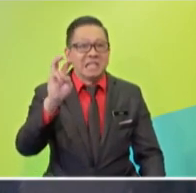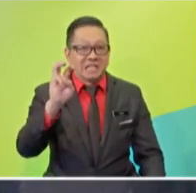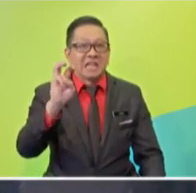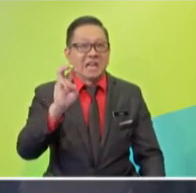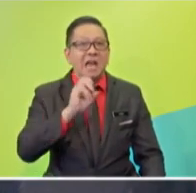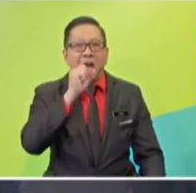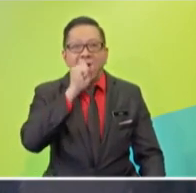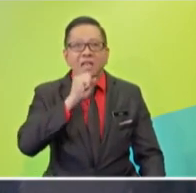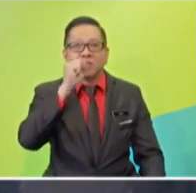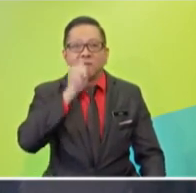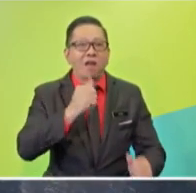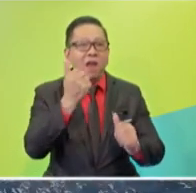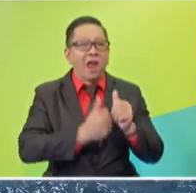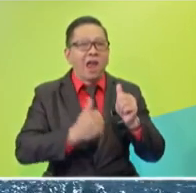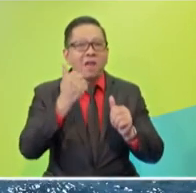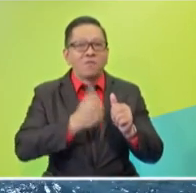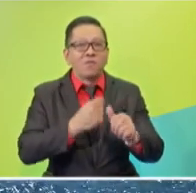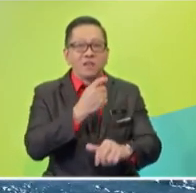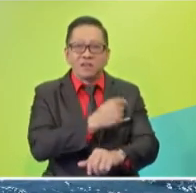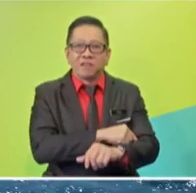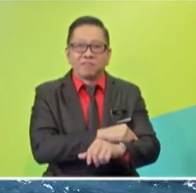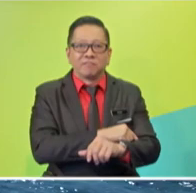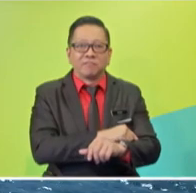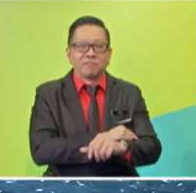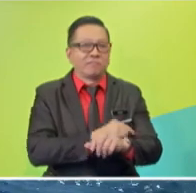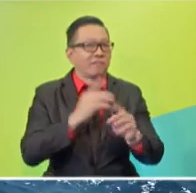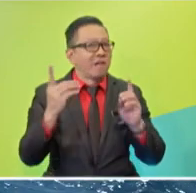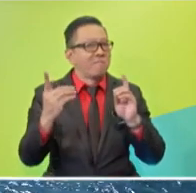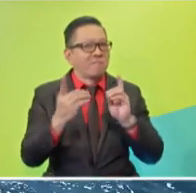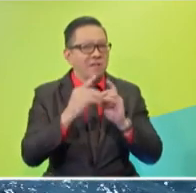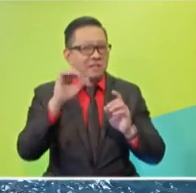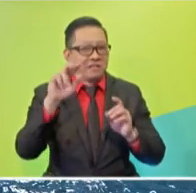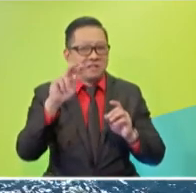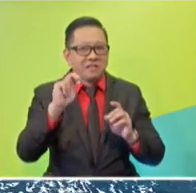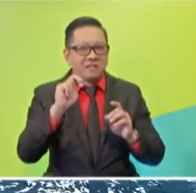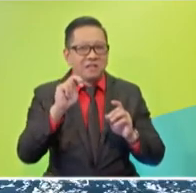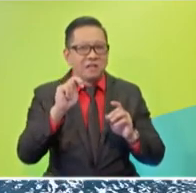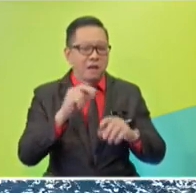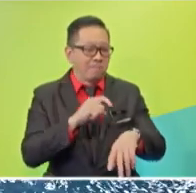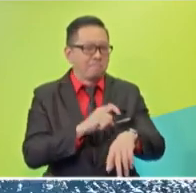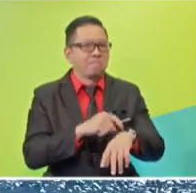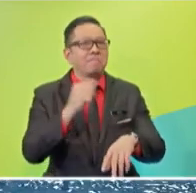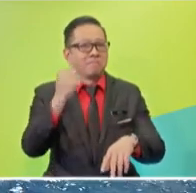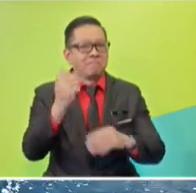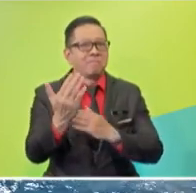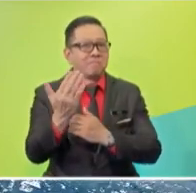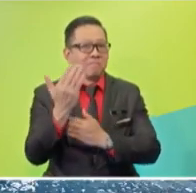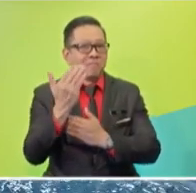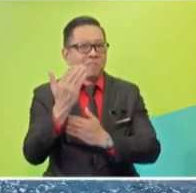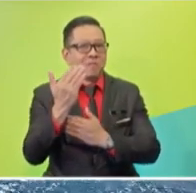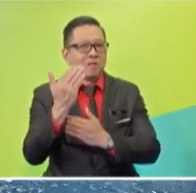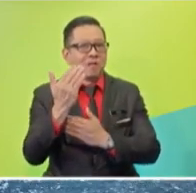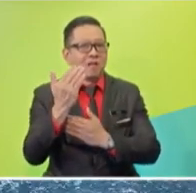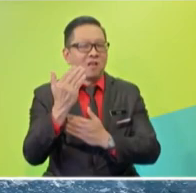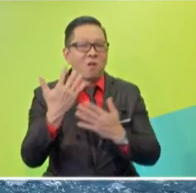creams every day. I went to meet Jean. It's 10 o'clock in the morning and she's